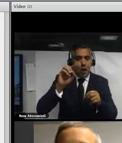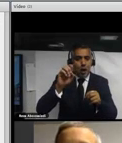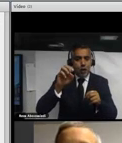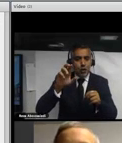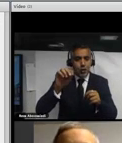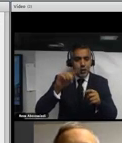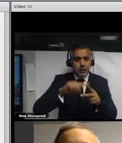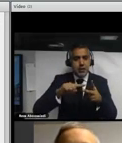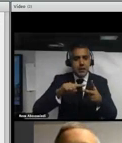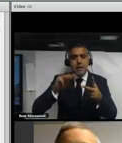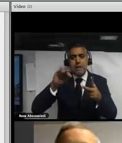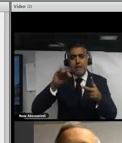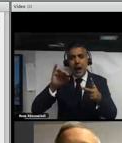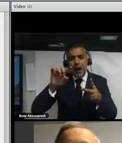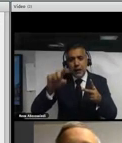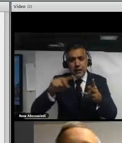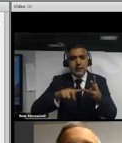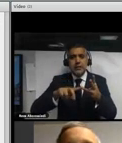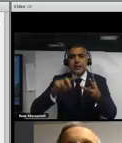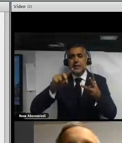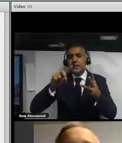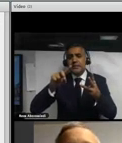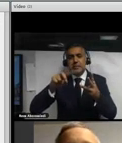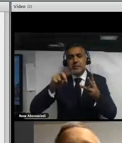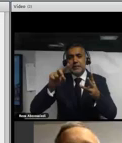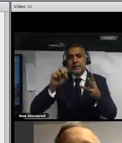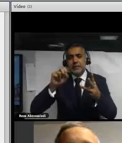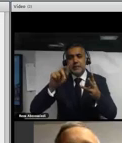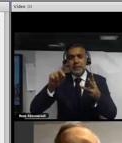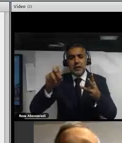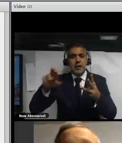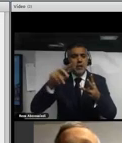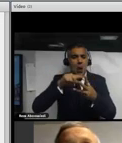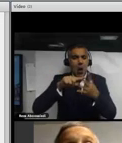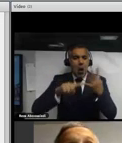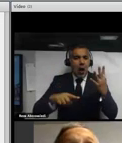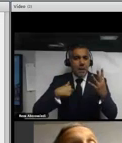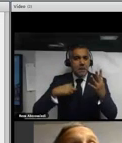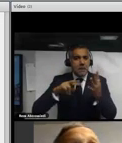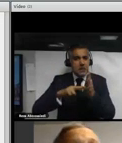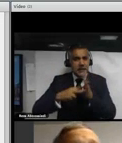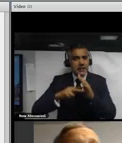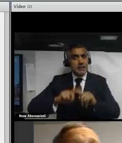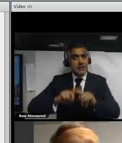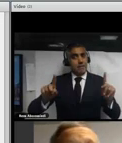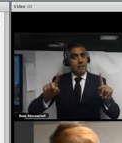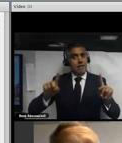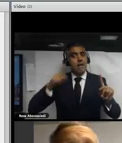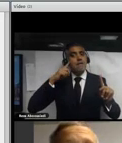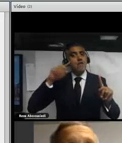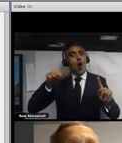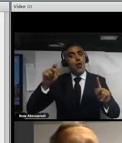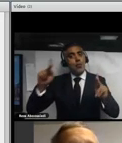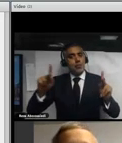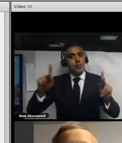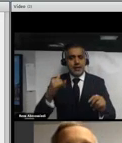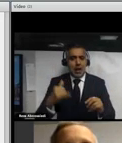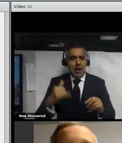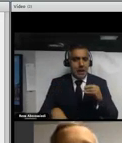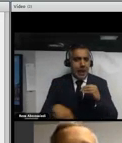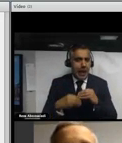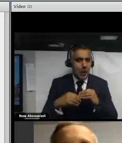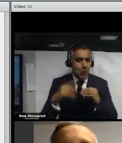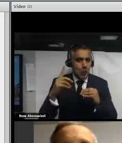different people. And so we get some sense of difference. Now, let me add a wrinkle to this with the next